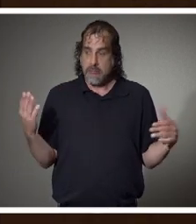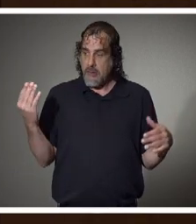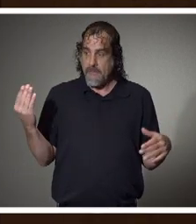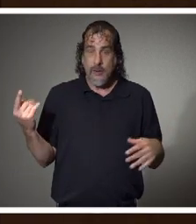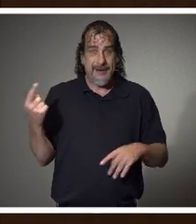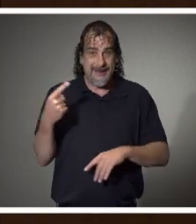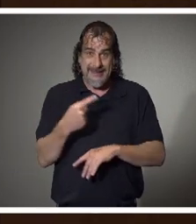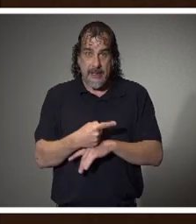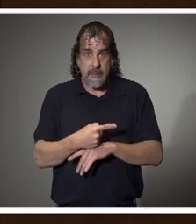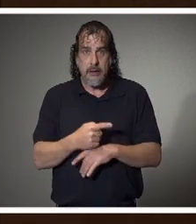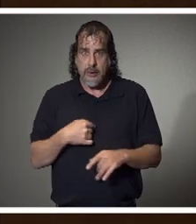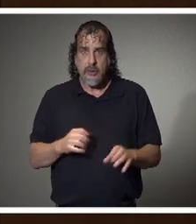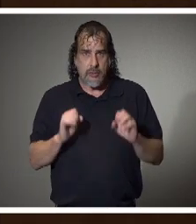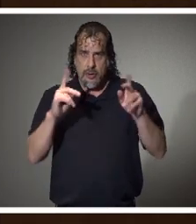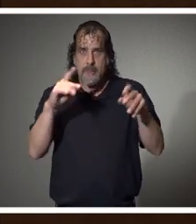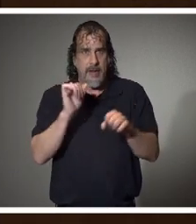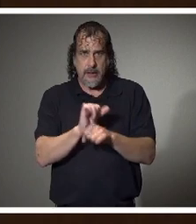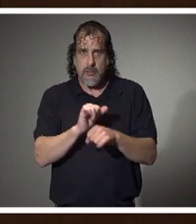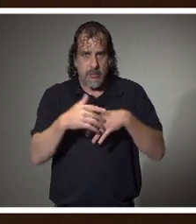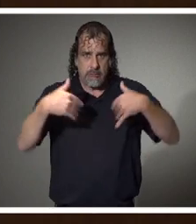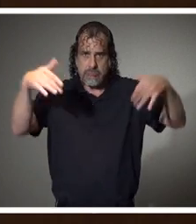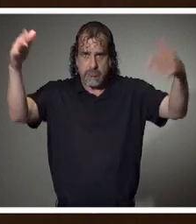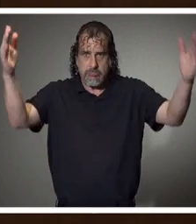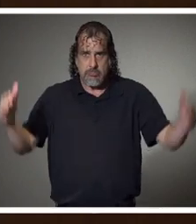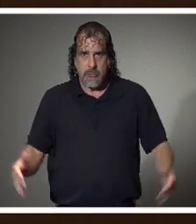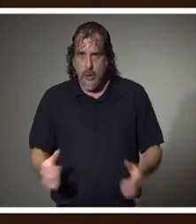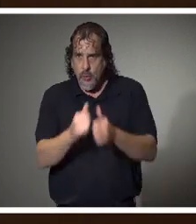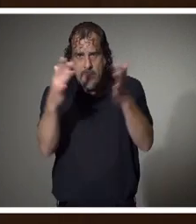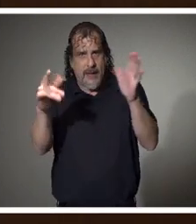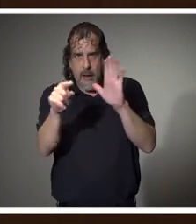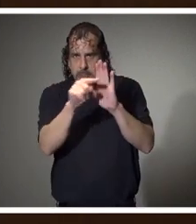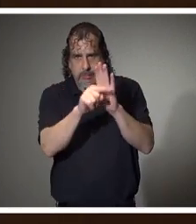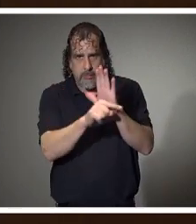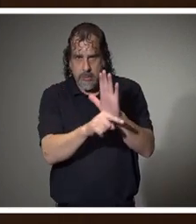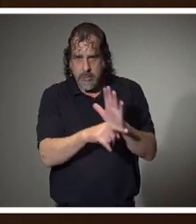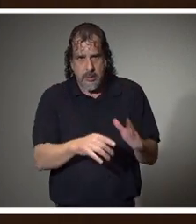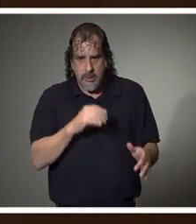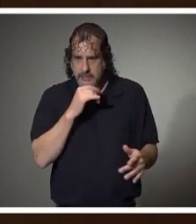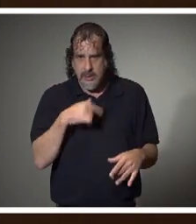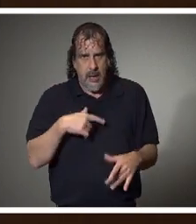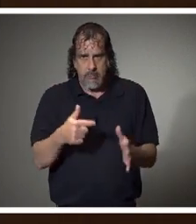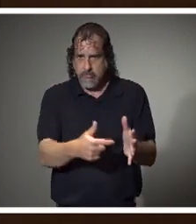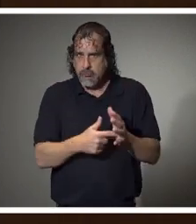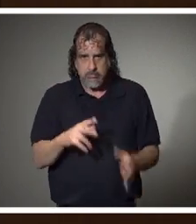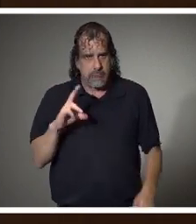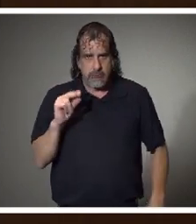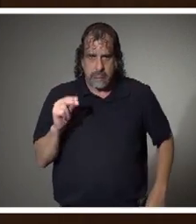days, you can go back to work without testing. Testing is not necessary.